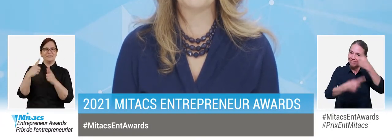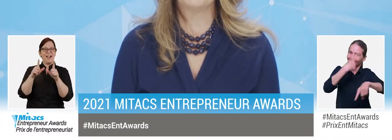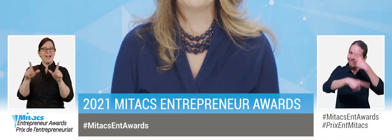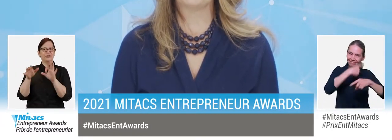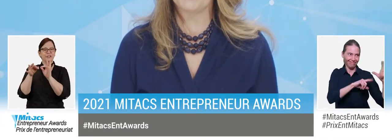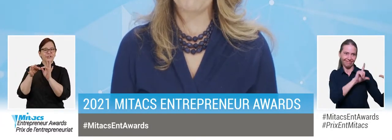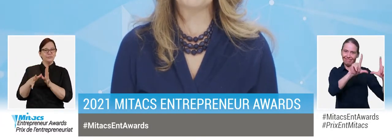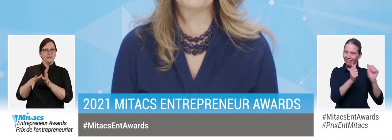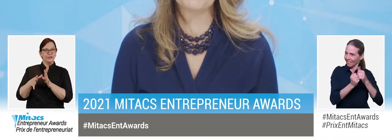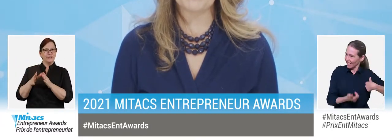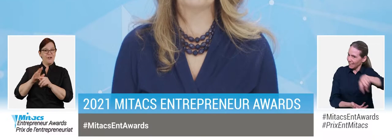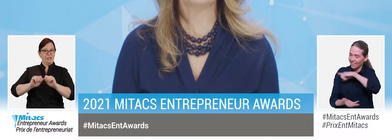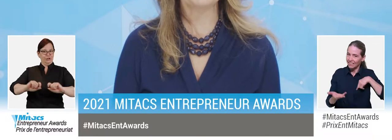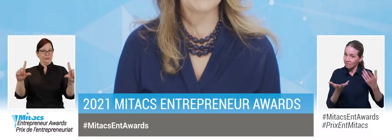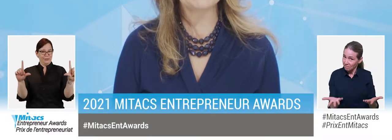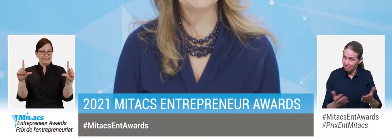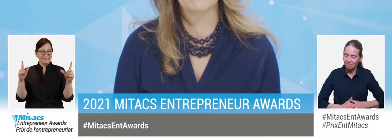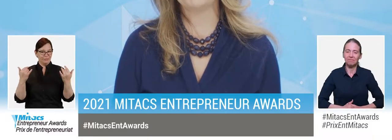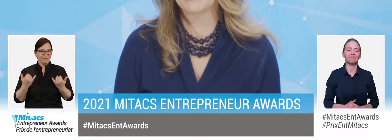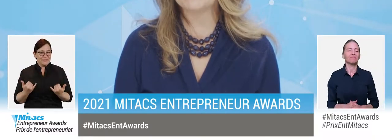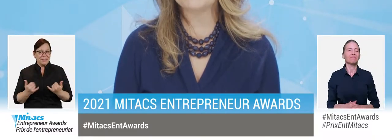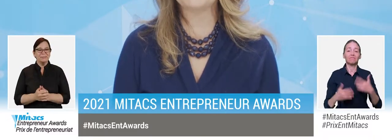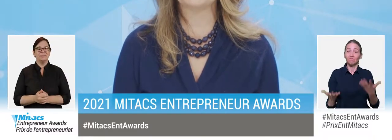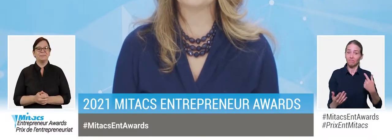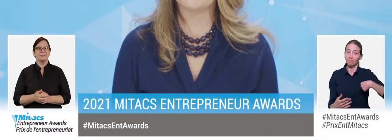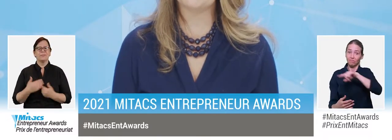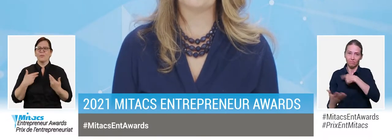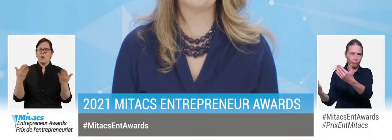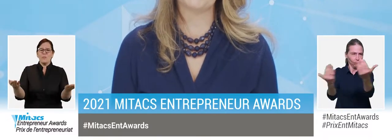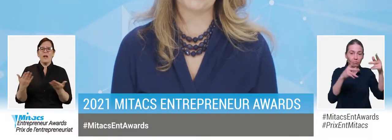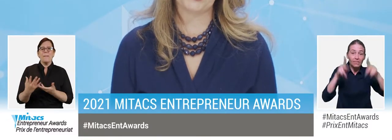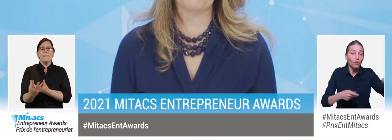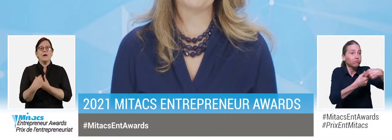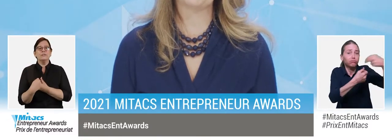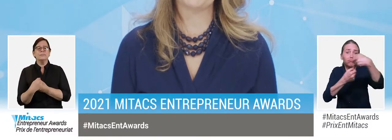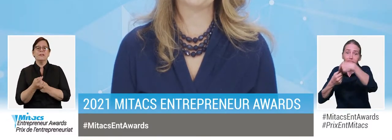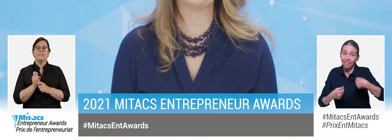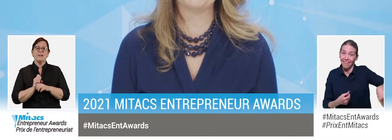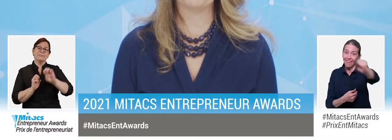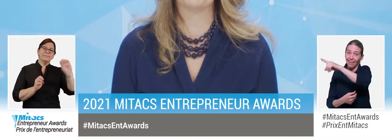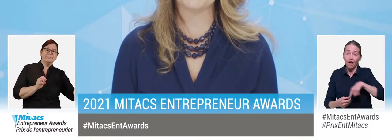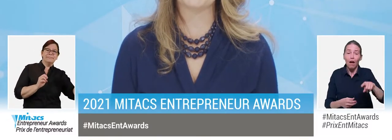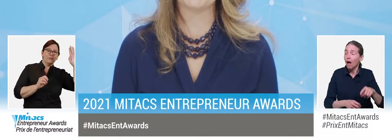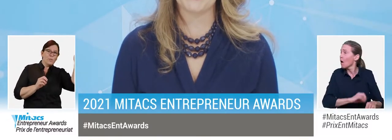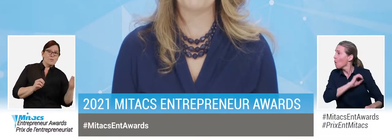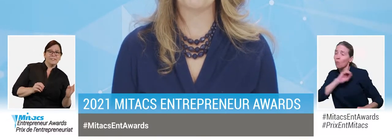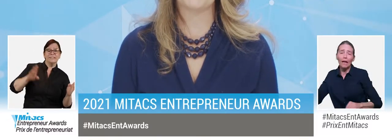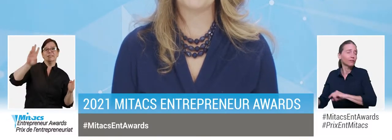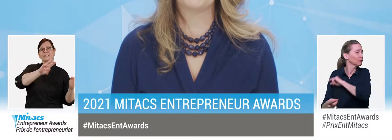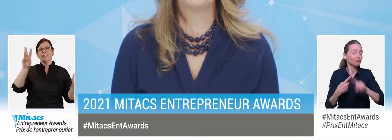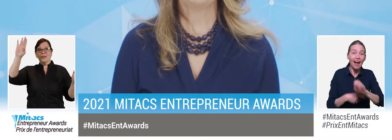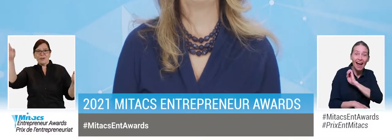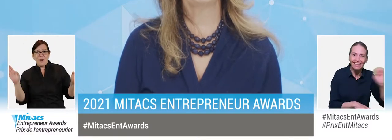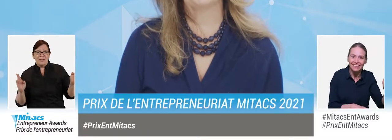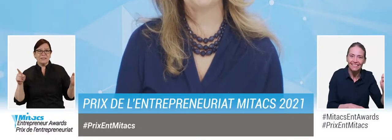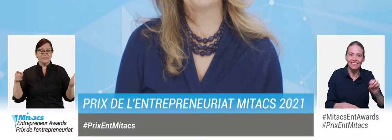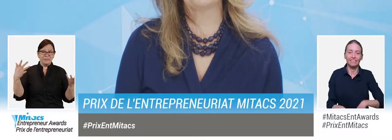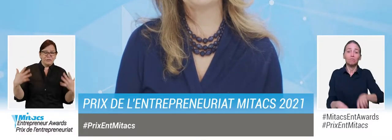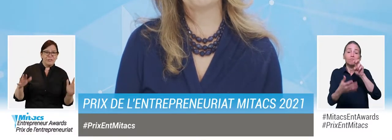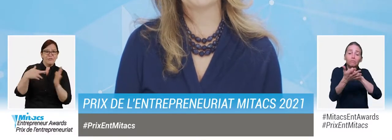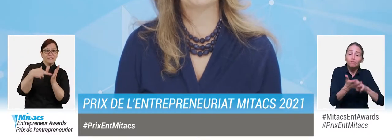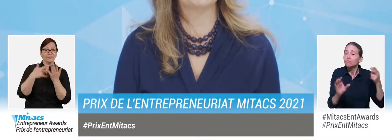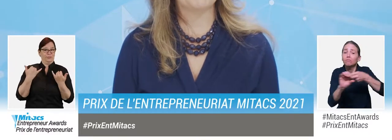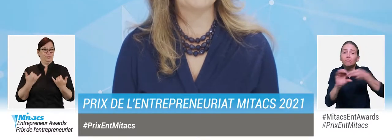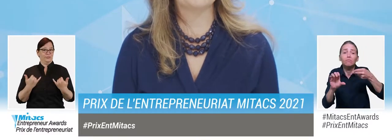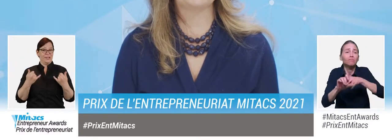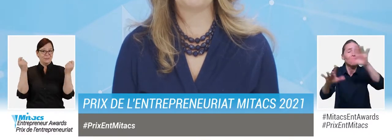the world. And to help us do that, we're delighted to have talented sign language interpreters on screen with us today. Nous accueillons